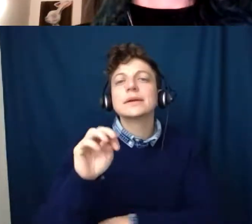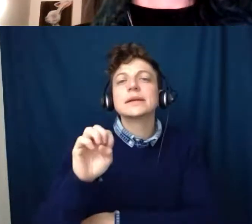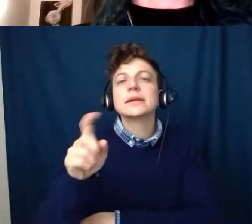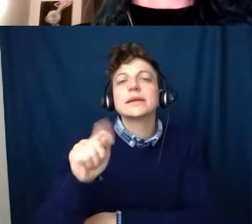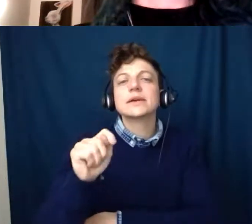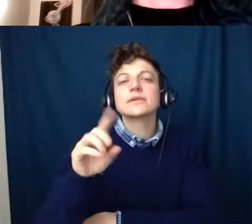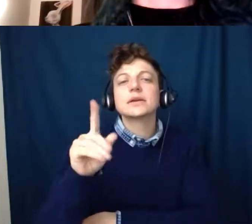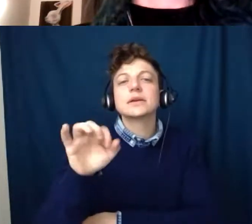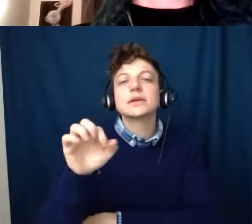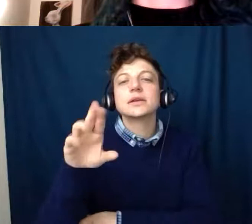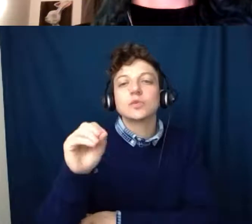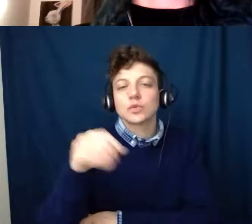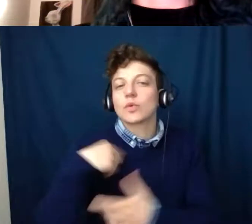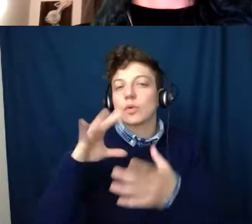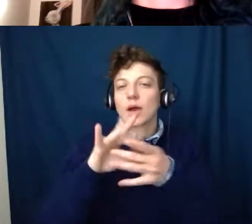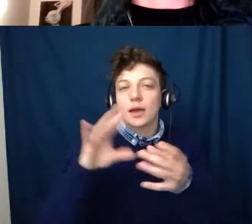harm reduction nonprofit that